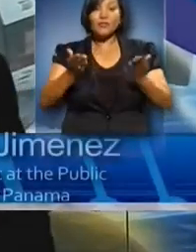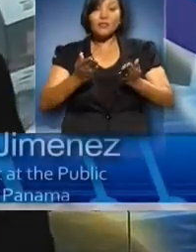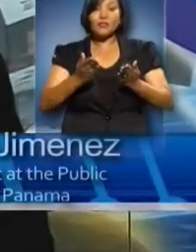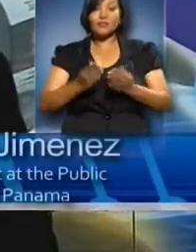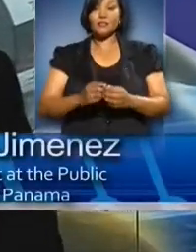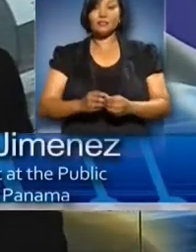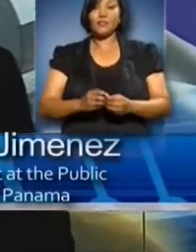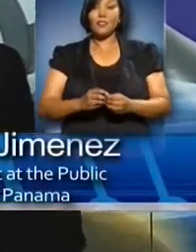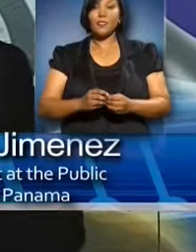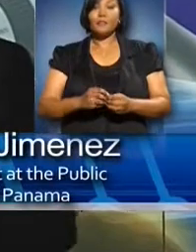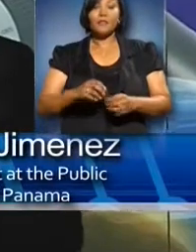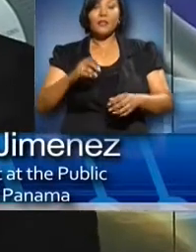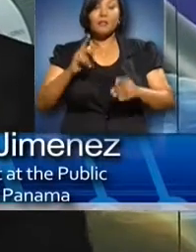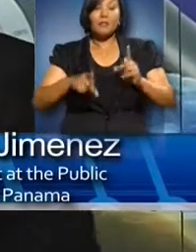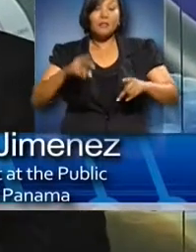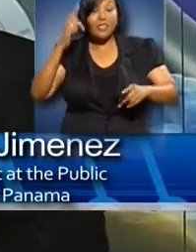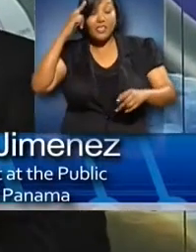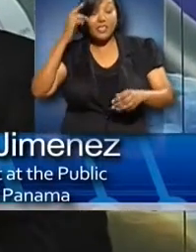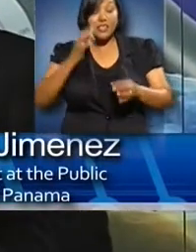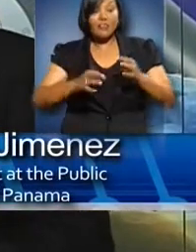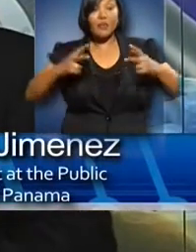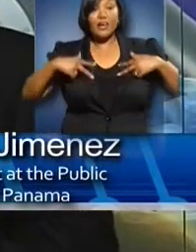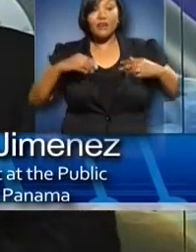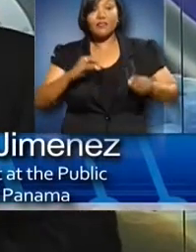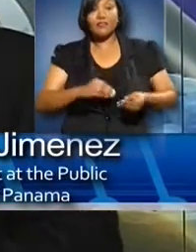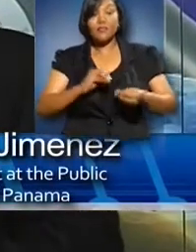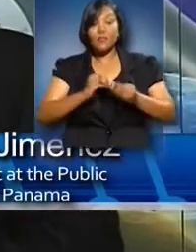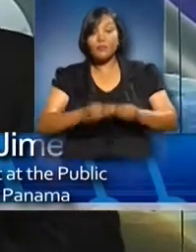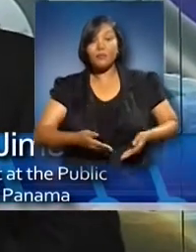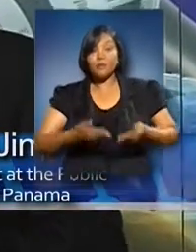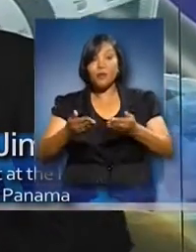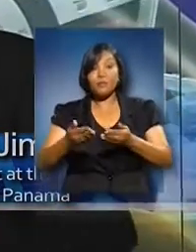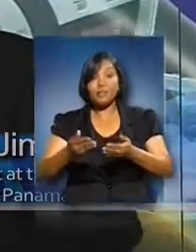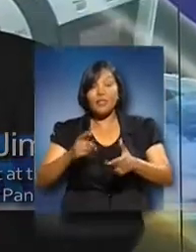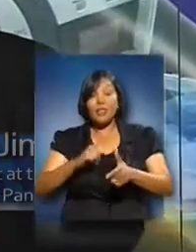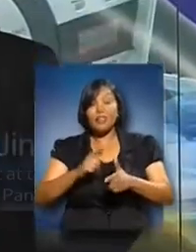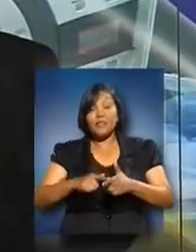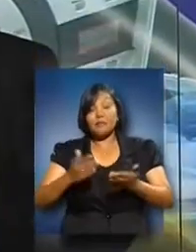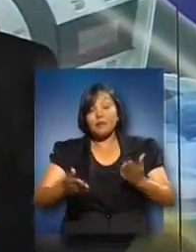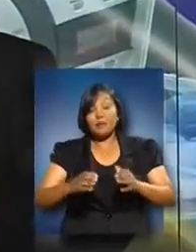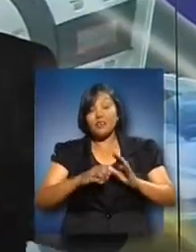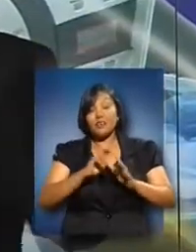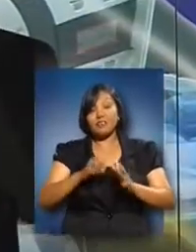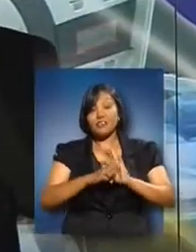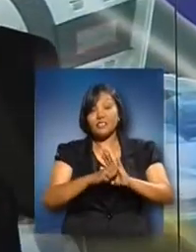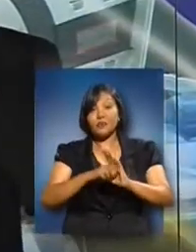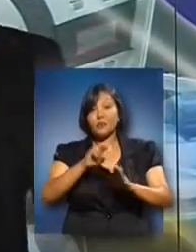that if I implemented number portability, if I will take